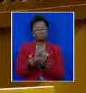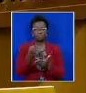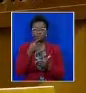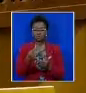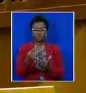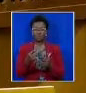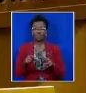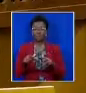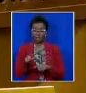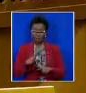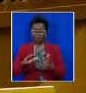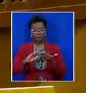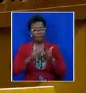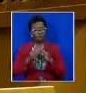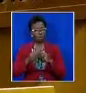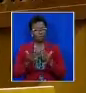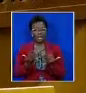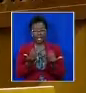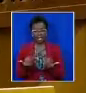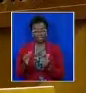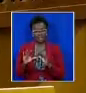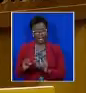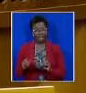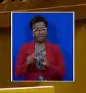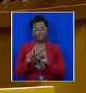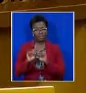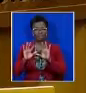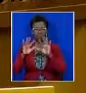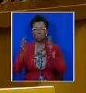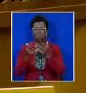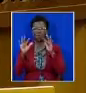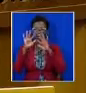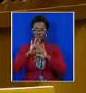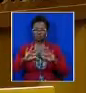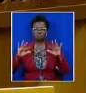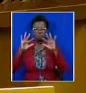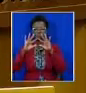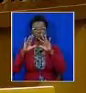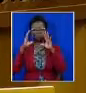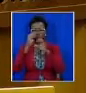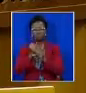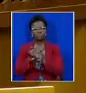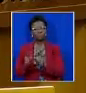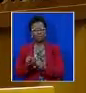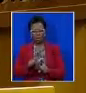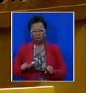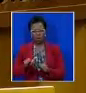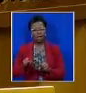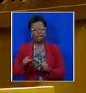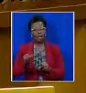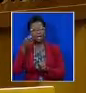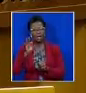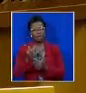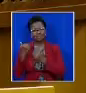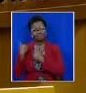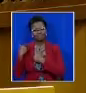local communities and the global development community of the role of the local arm of state in making a